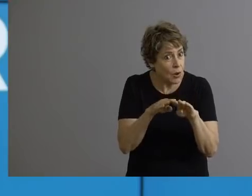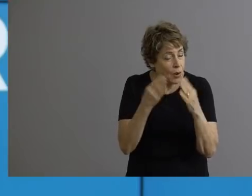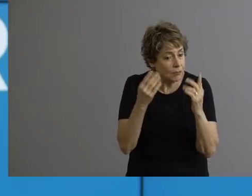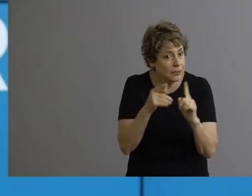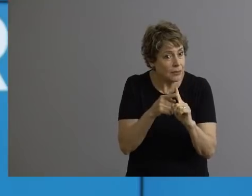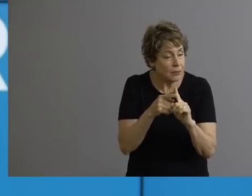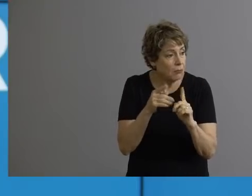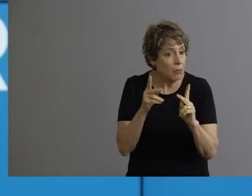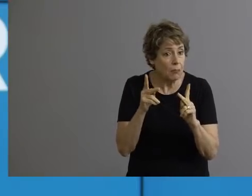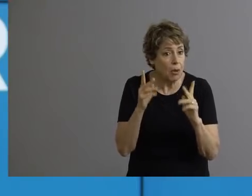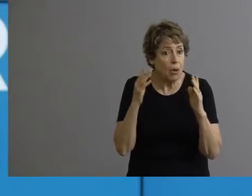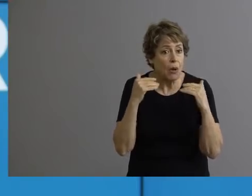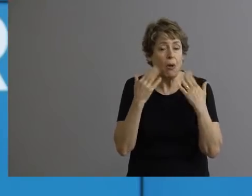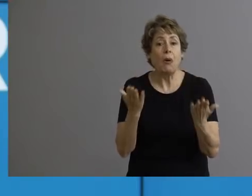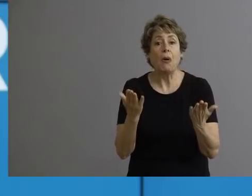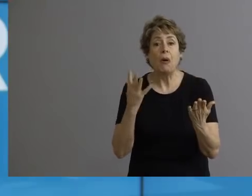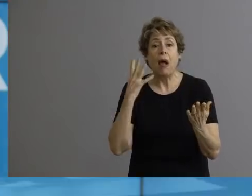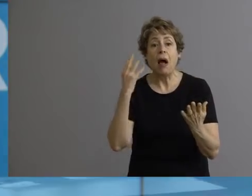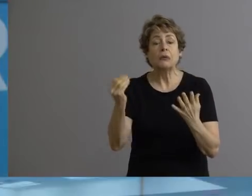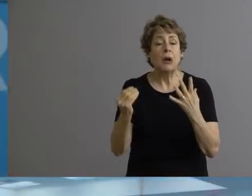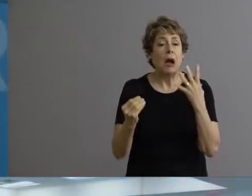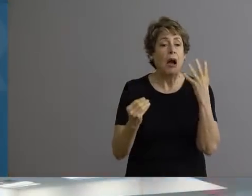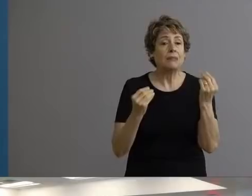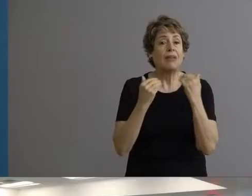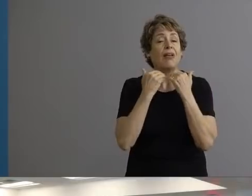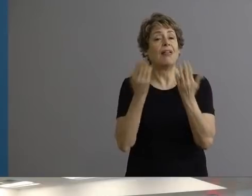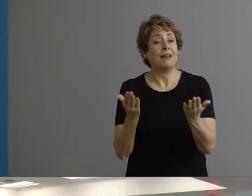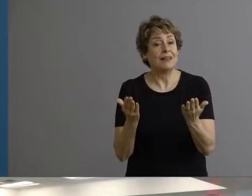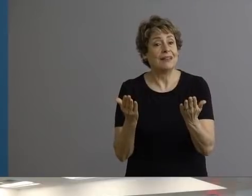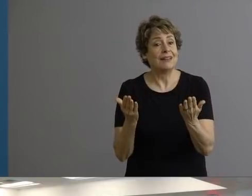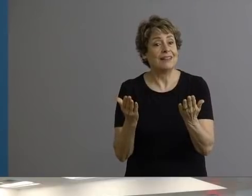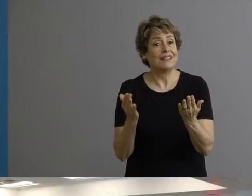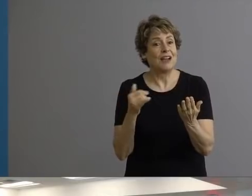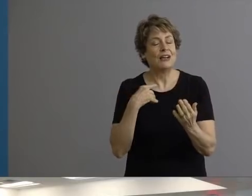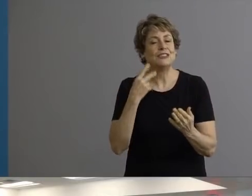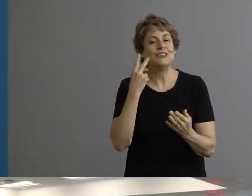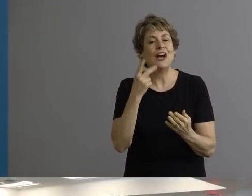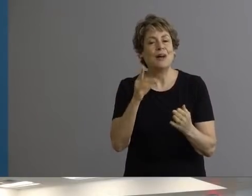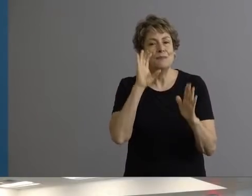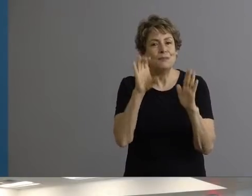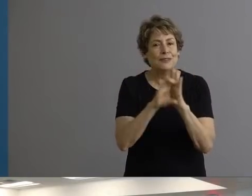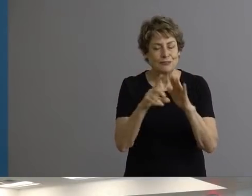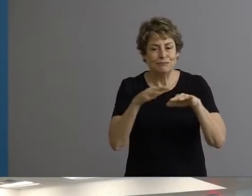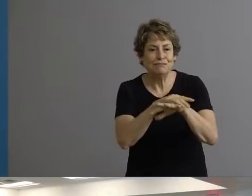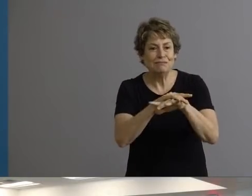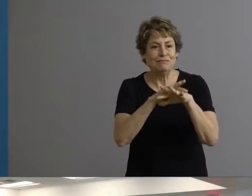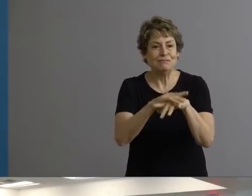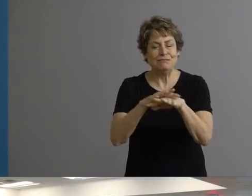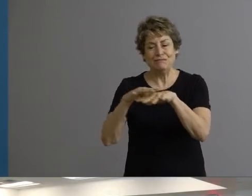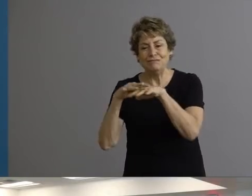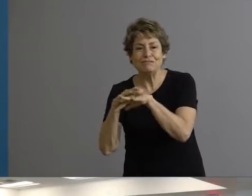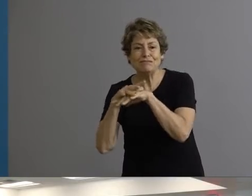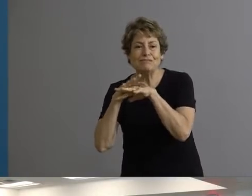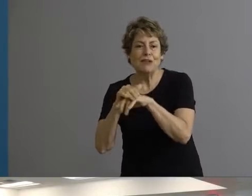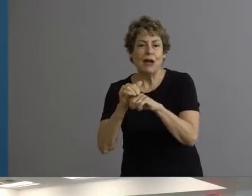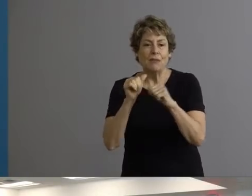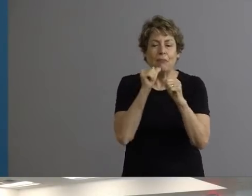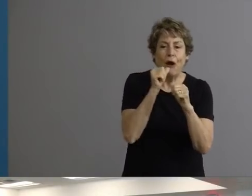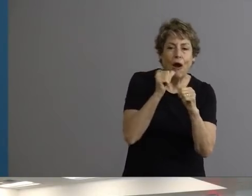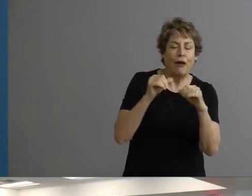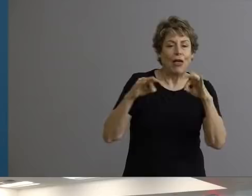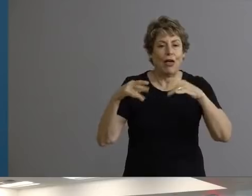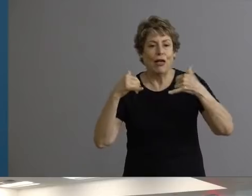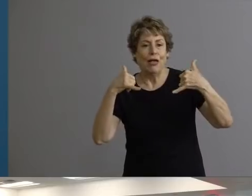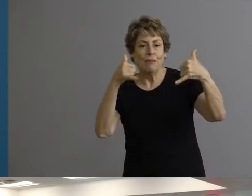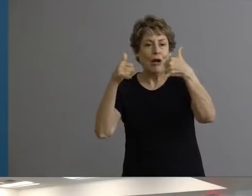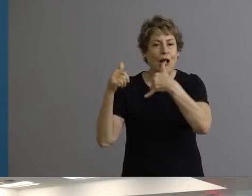want out. We did see a lot of the pictures and situations, and it, of course, is human nature. People